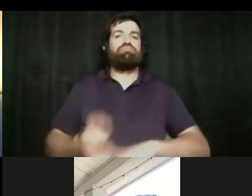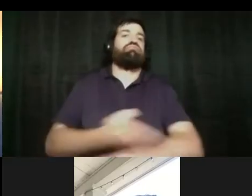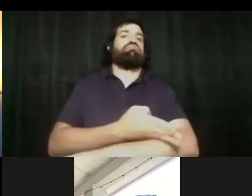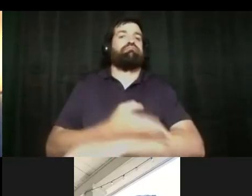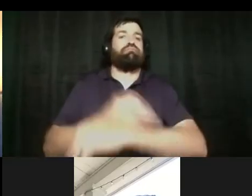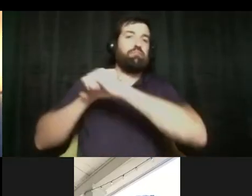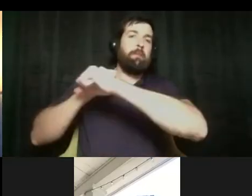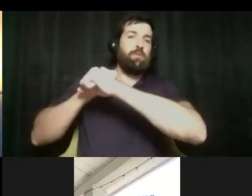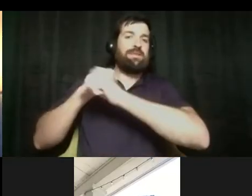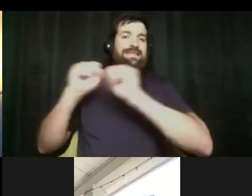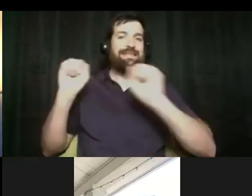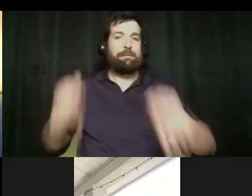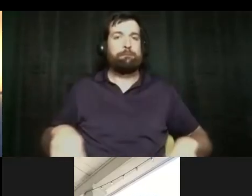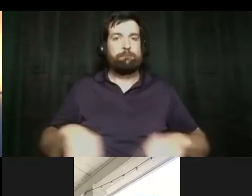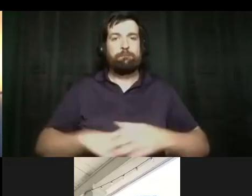system, or,